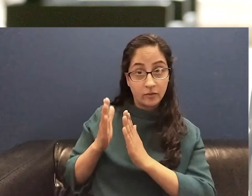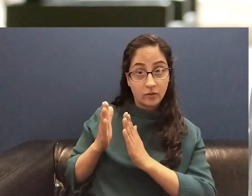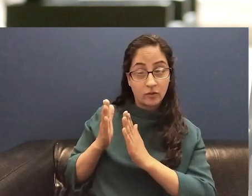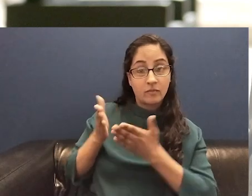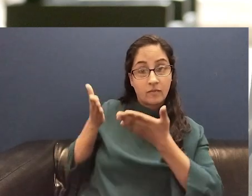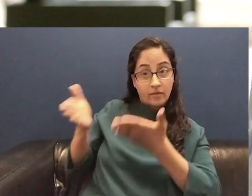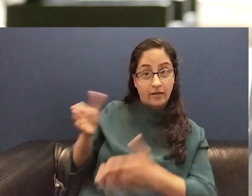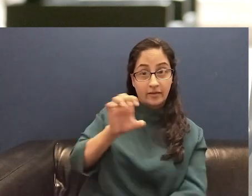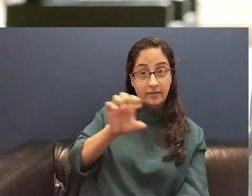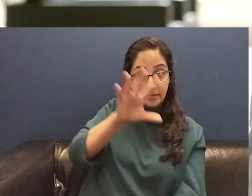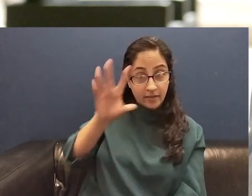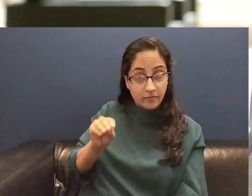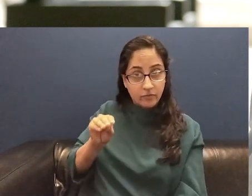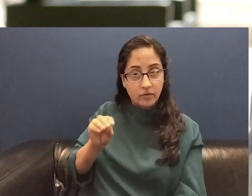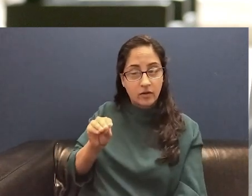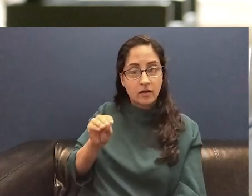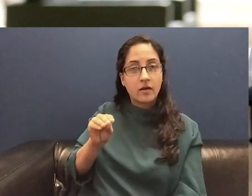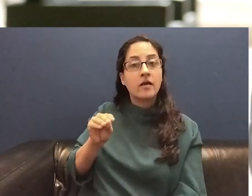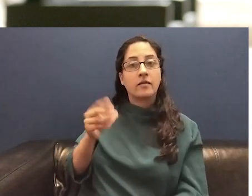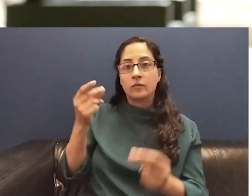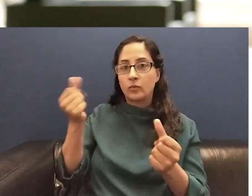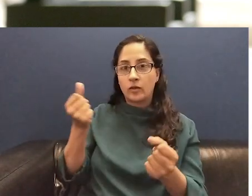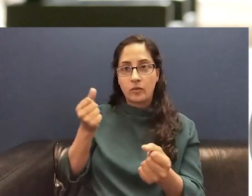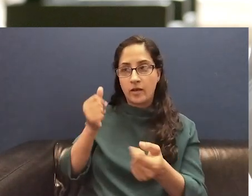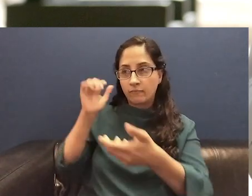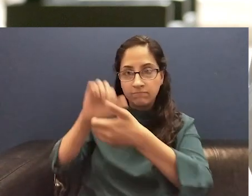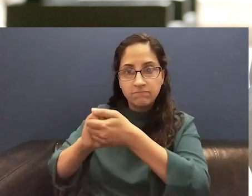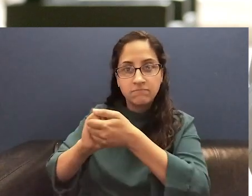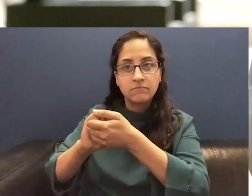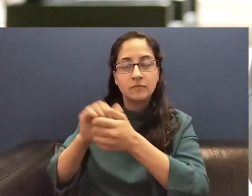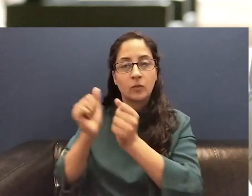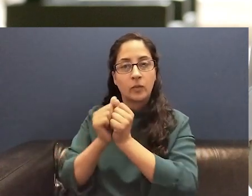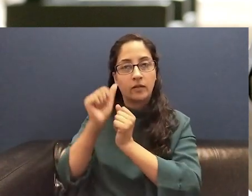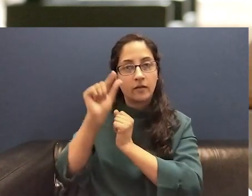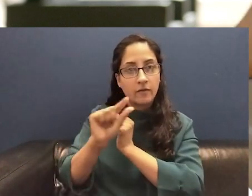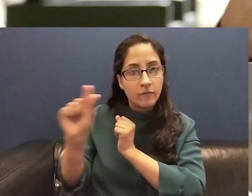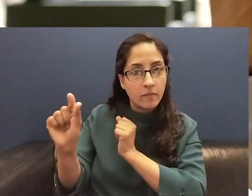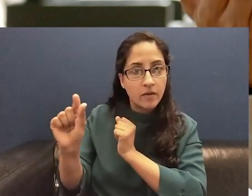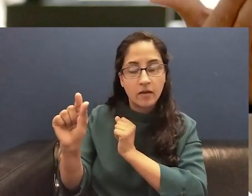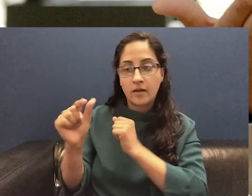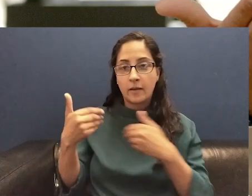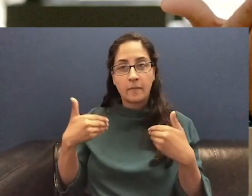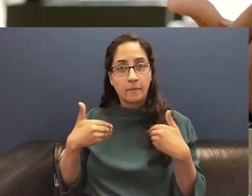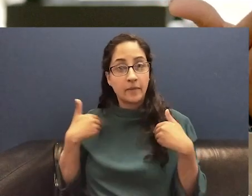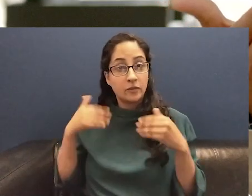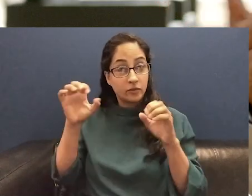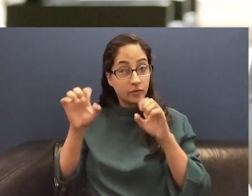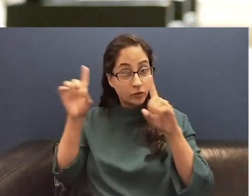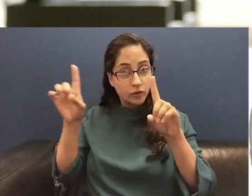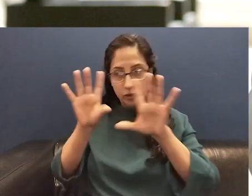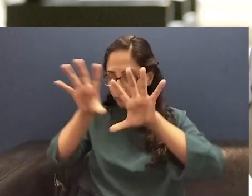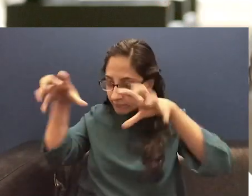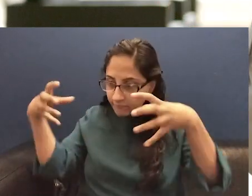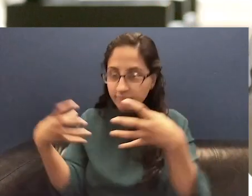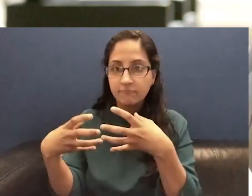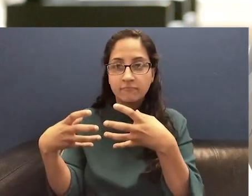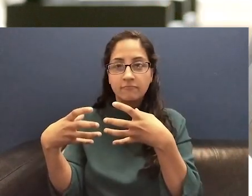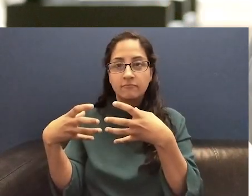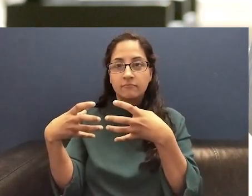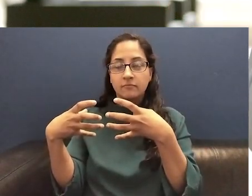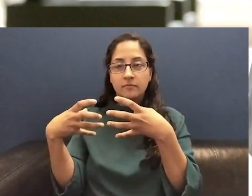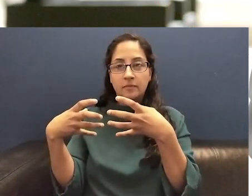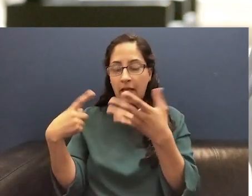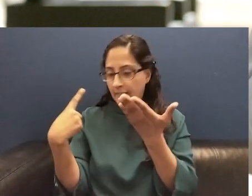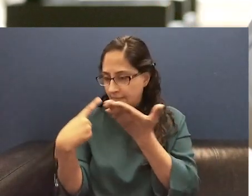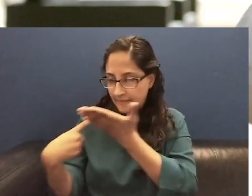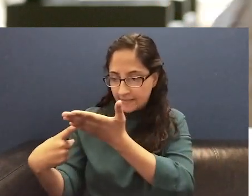education, and so quickly came to develop a whole set of innovative responses,